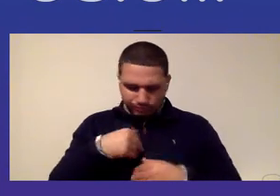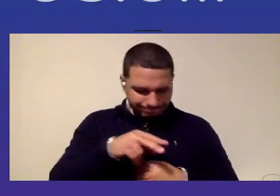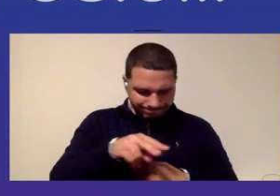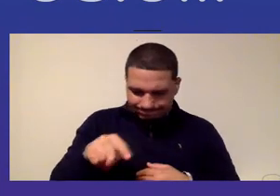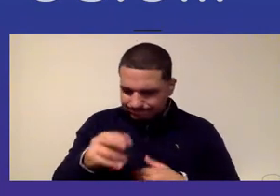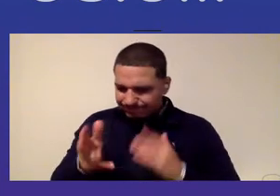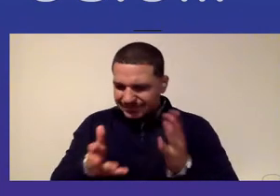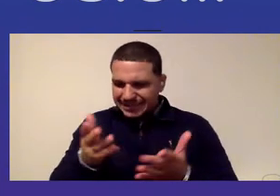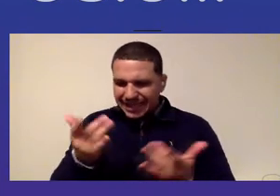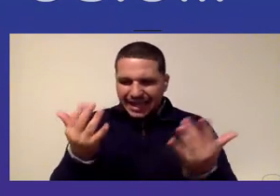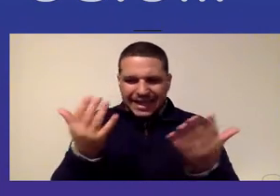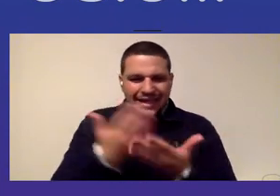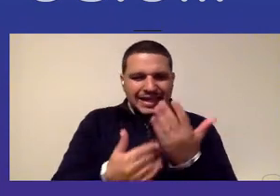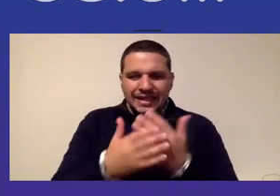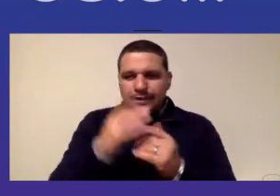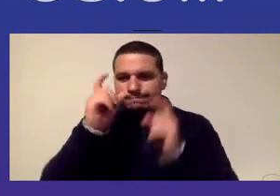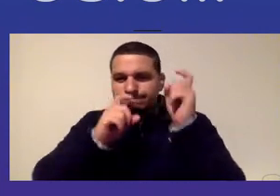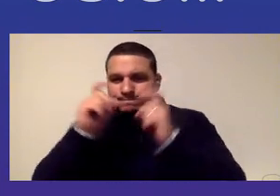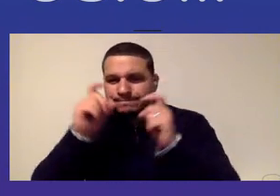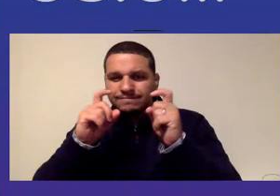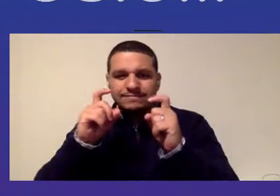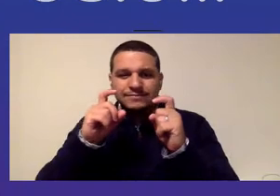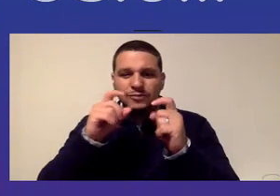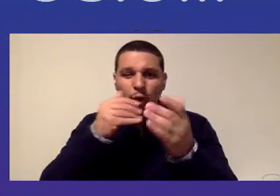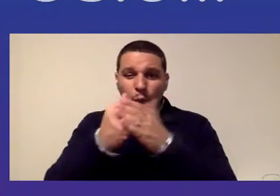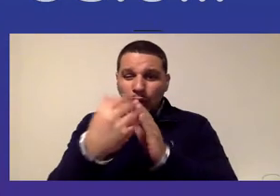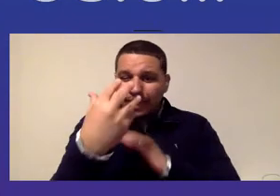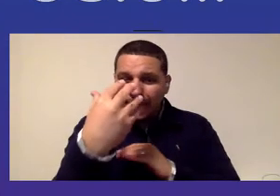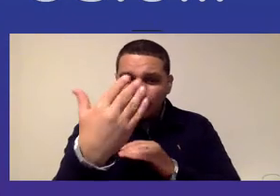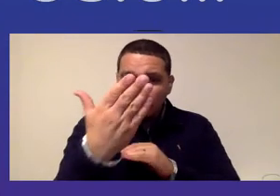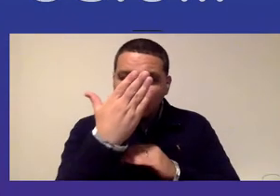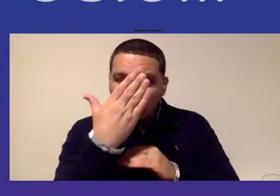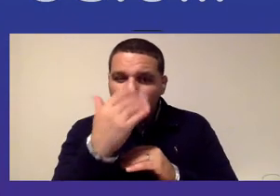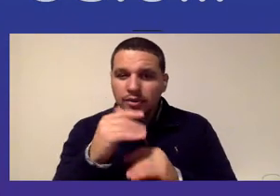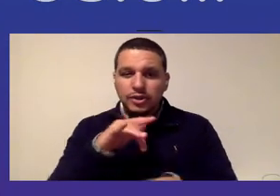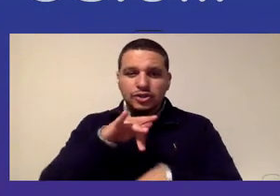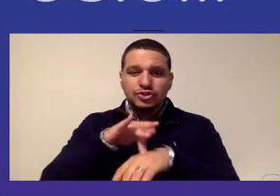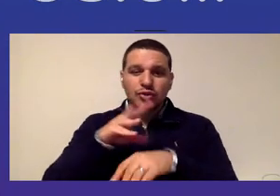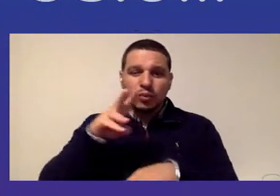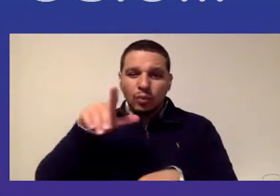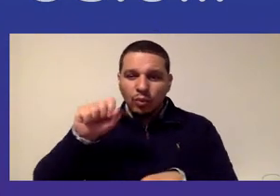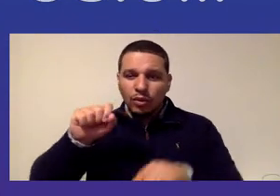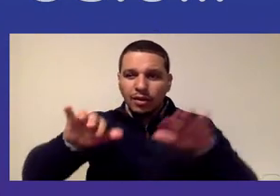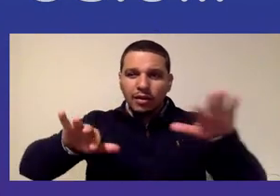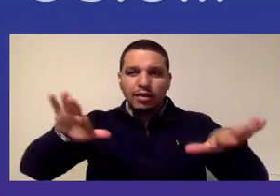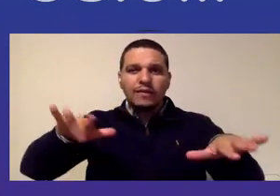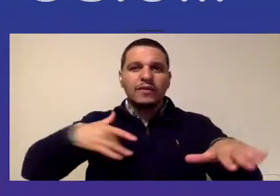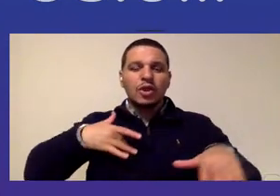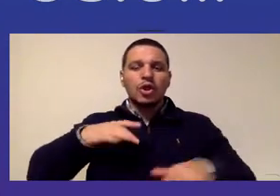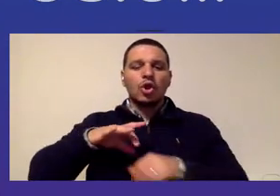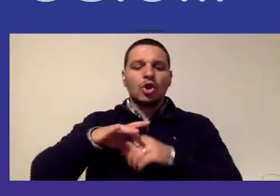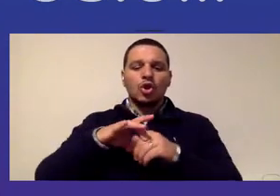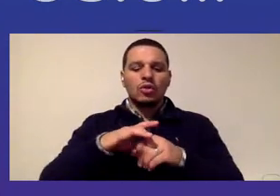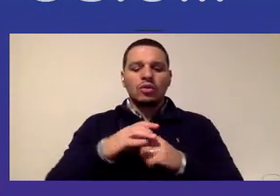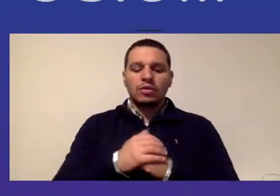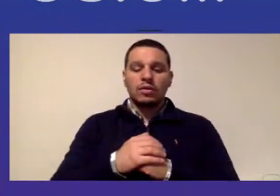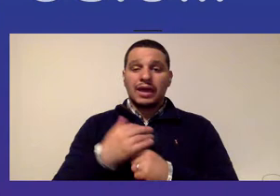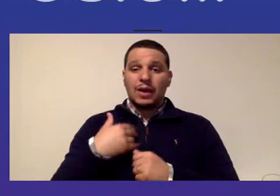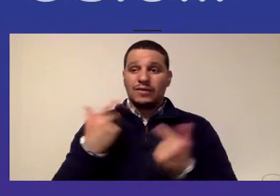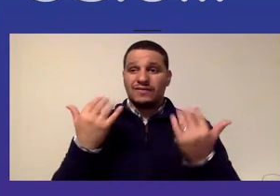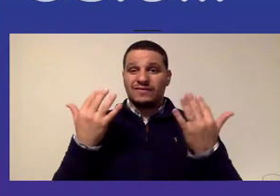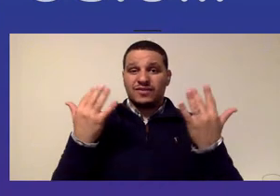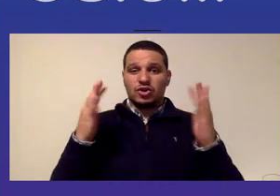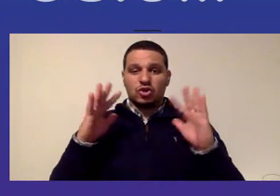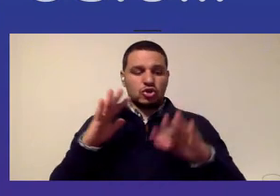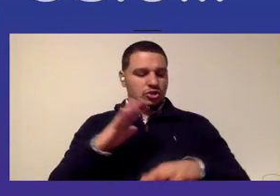our hands and faces too close to the camera, touching walls and earth, and placing our fingers to our own